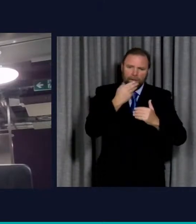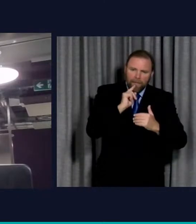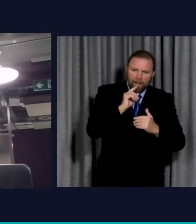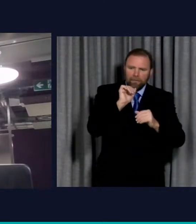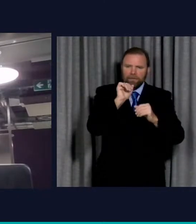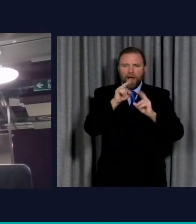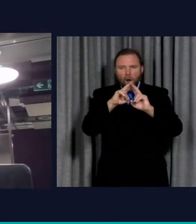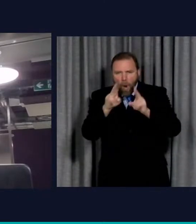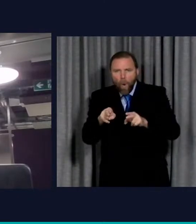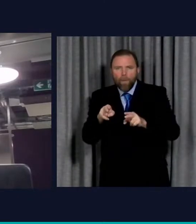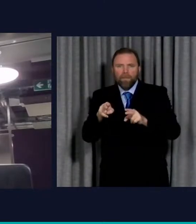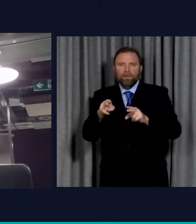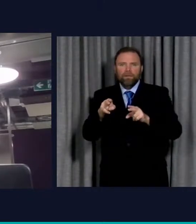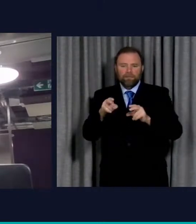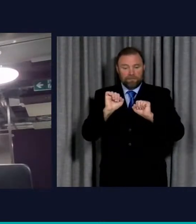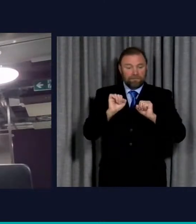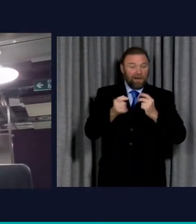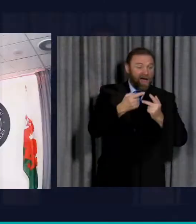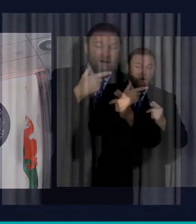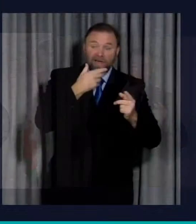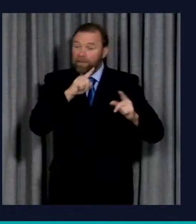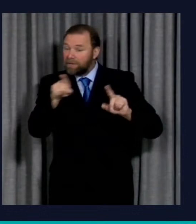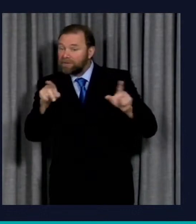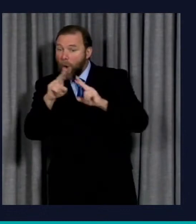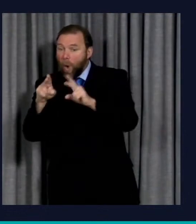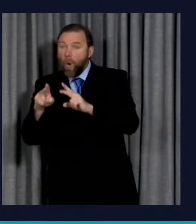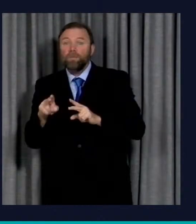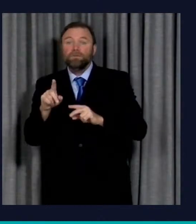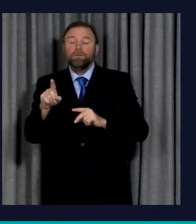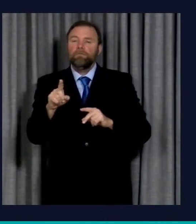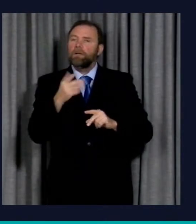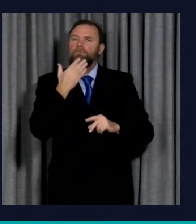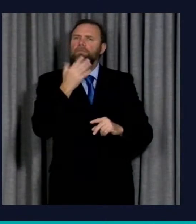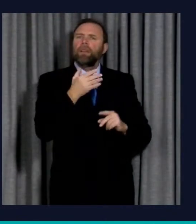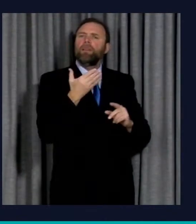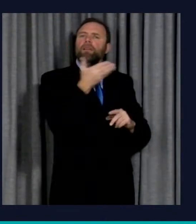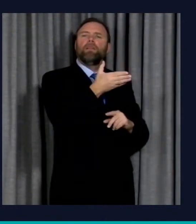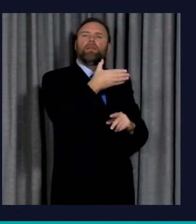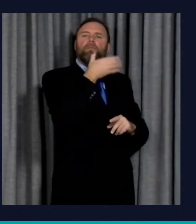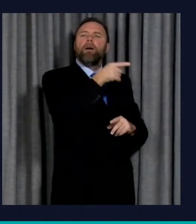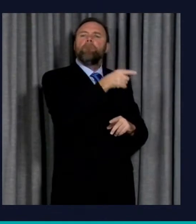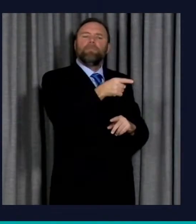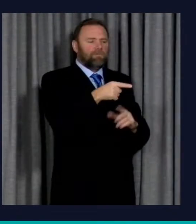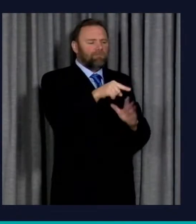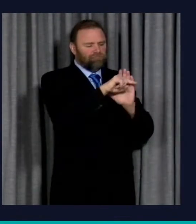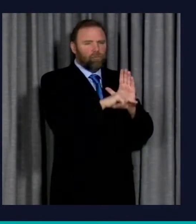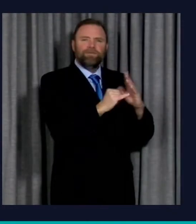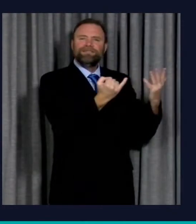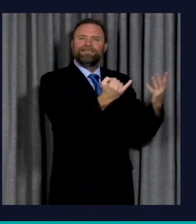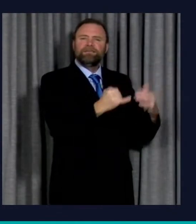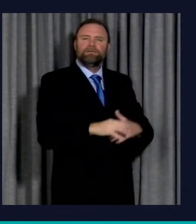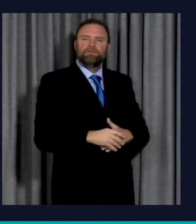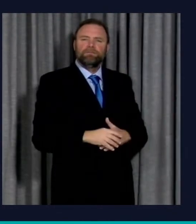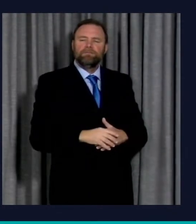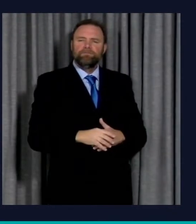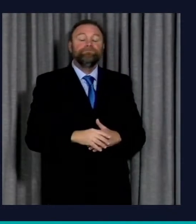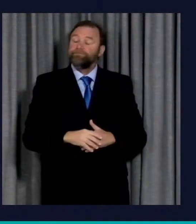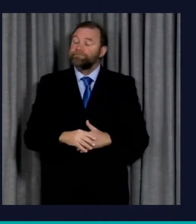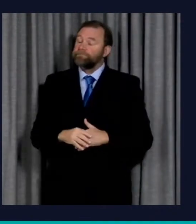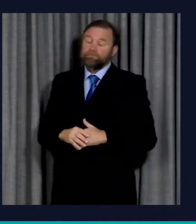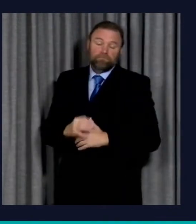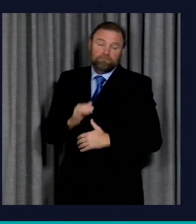in a pub. Well, they won't be in regulations. As I tried to explain, we will be relying